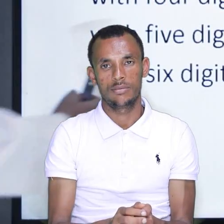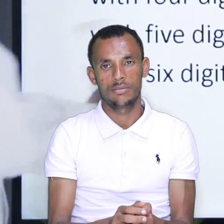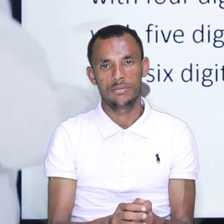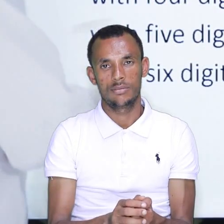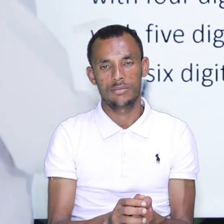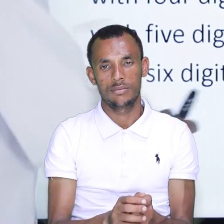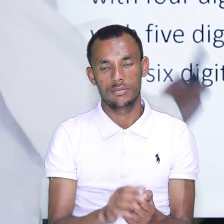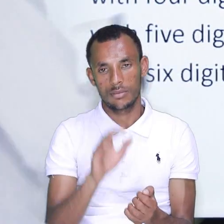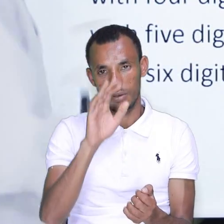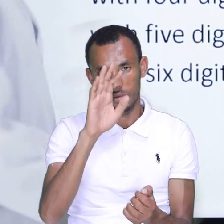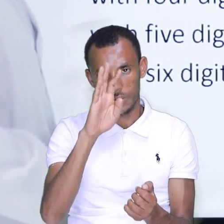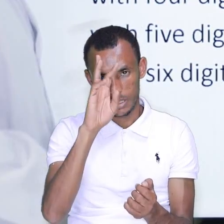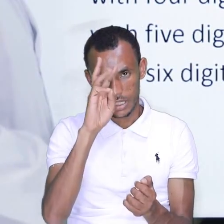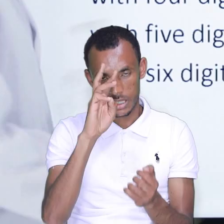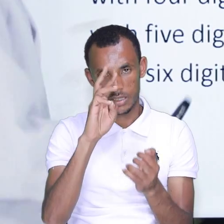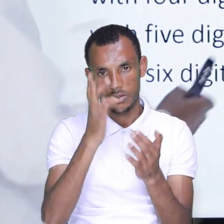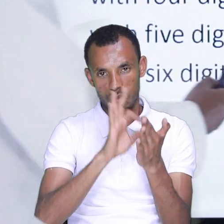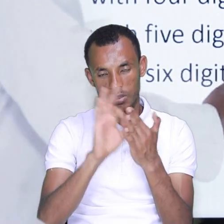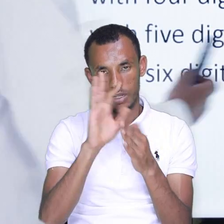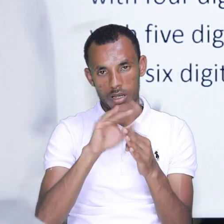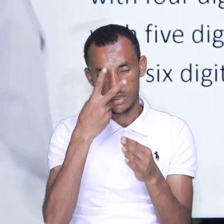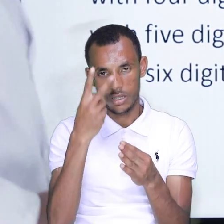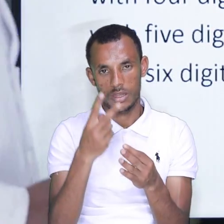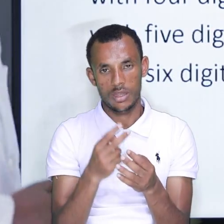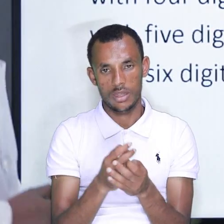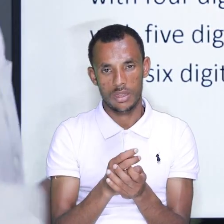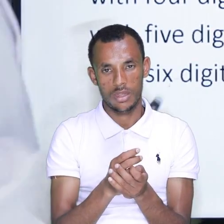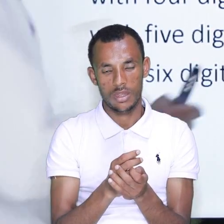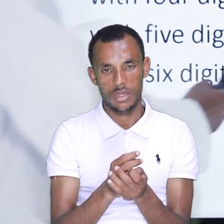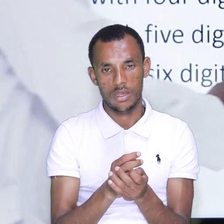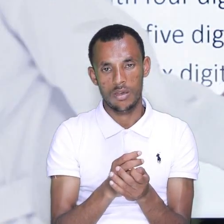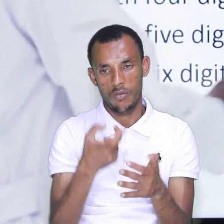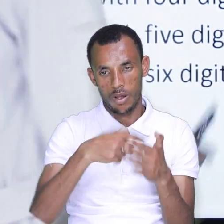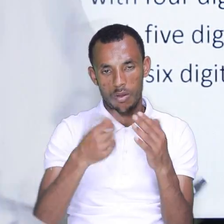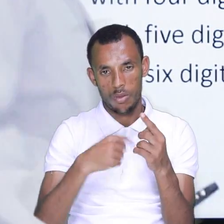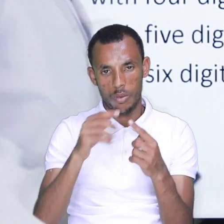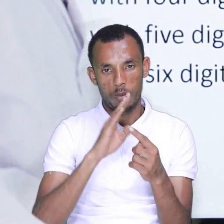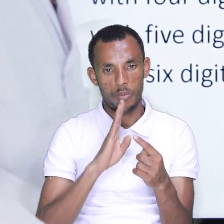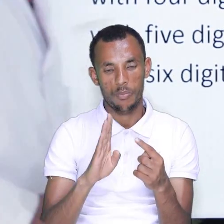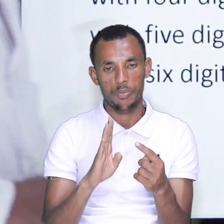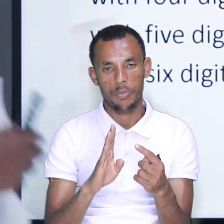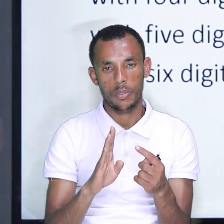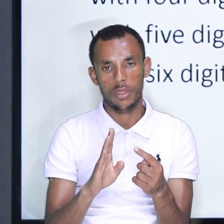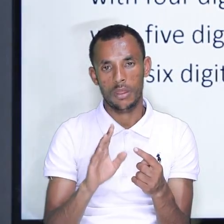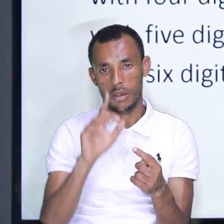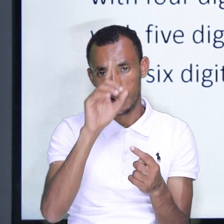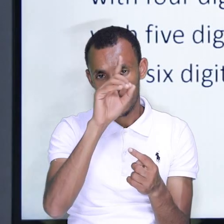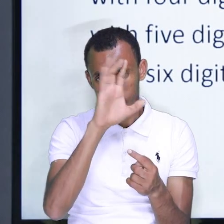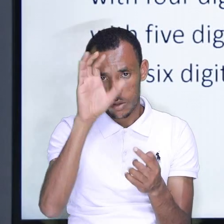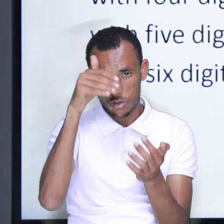And for 6-digit number, you have a value to be